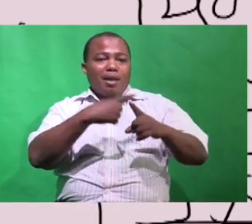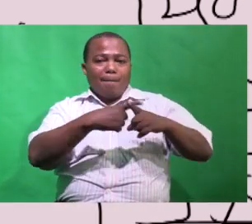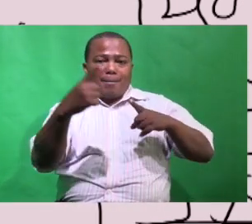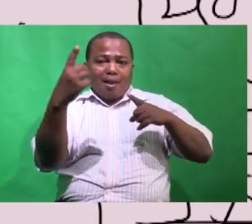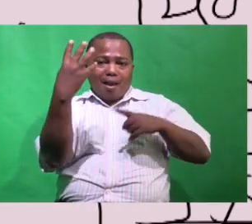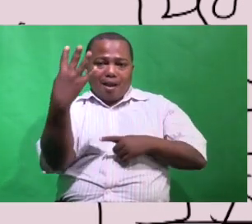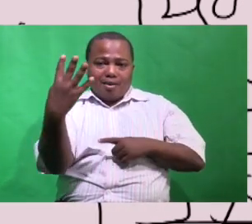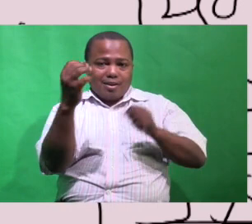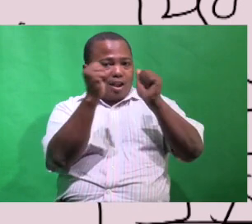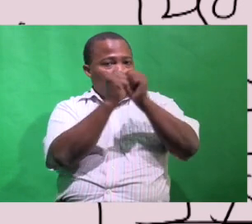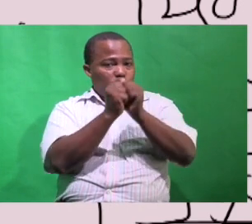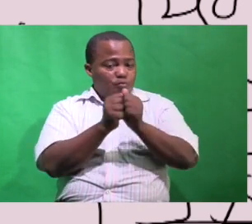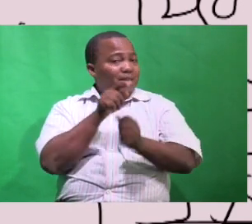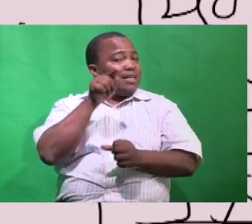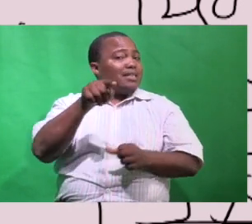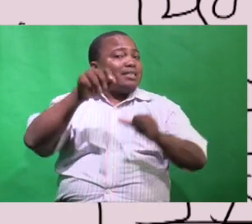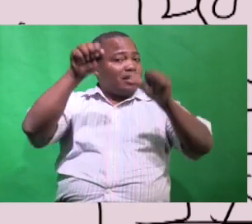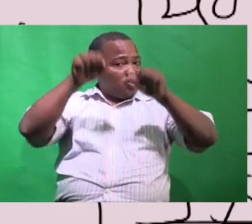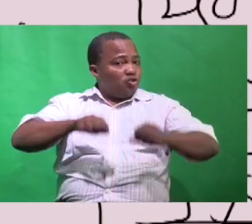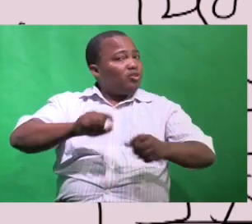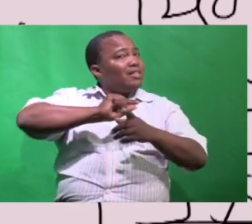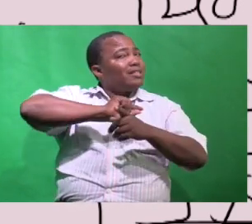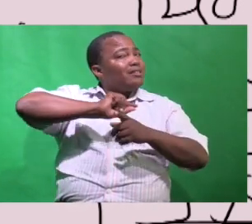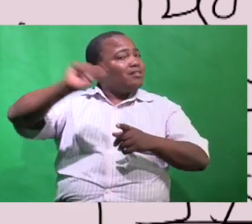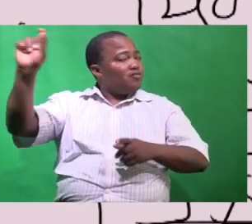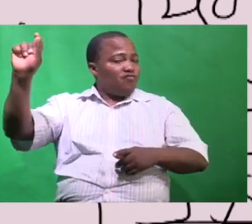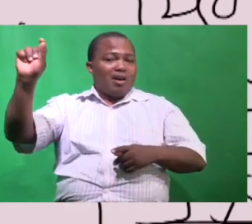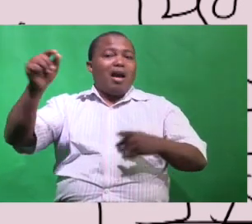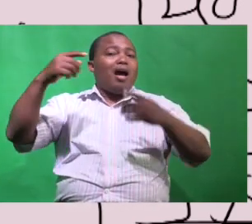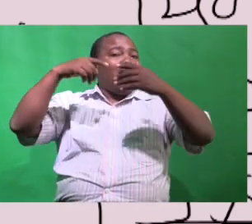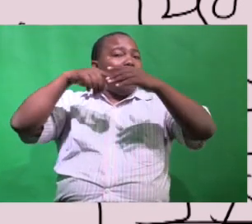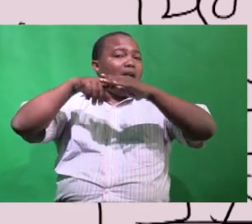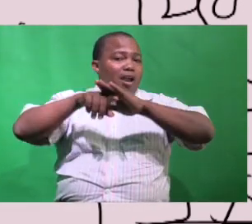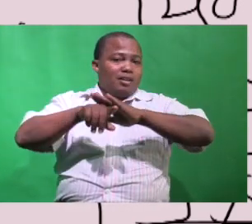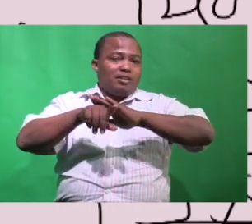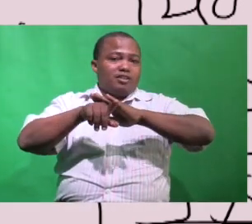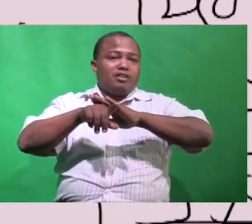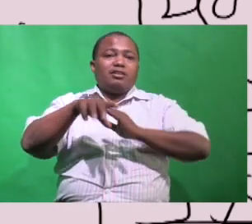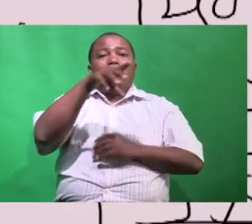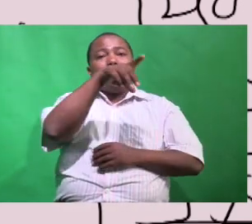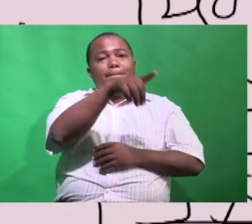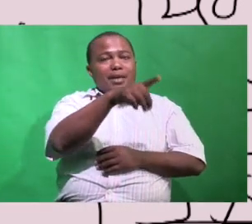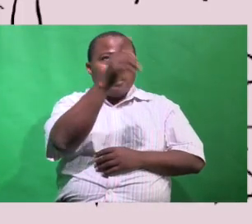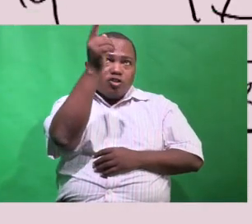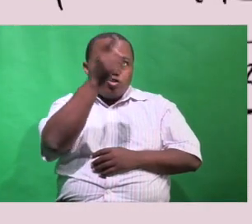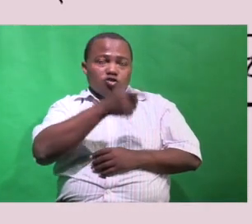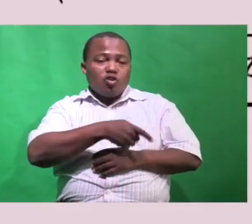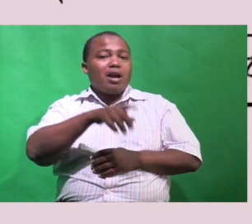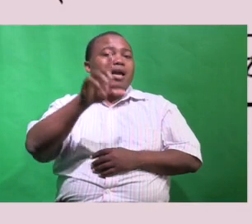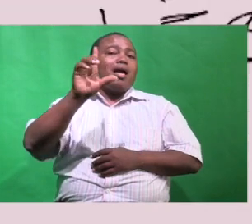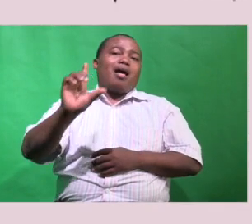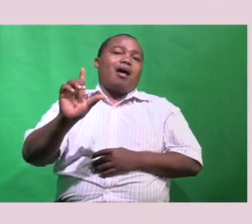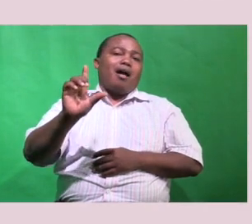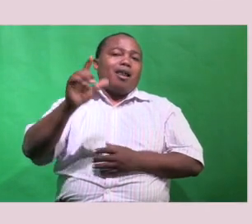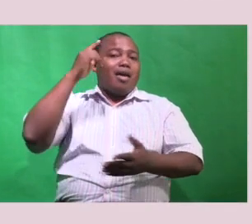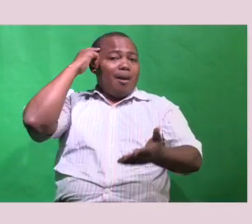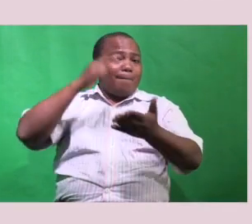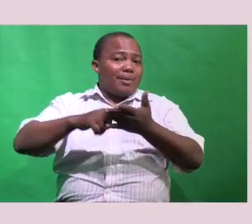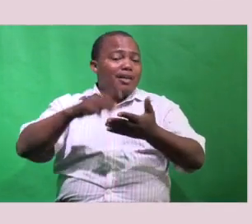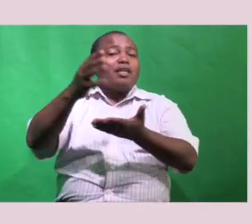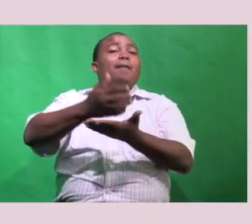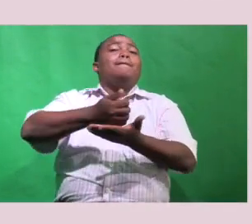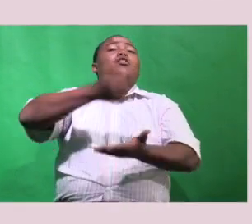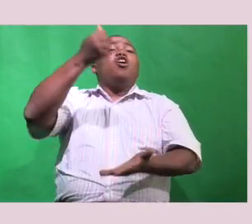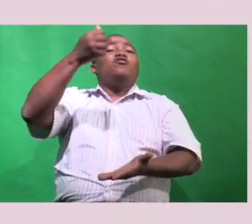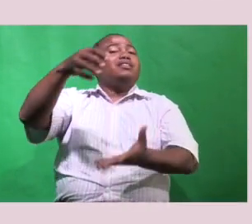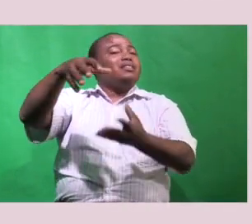1,410. This should be transferred to P and L. It means profit and